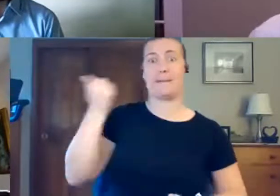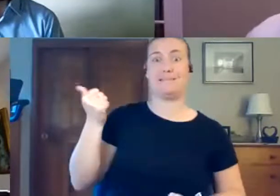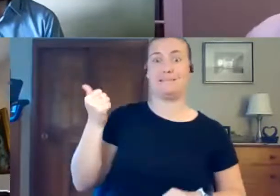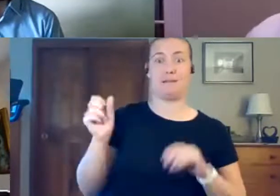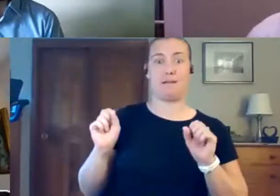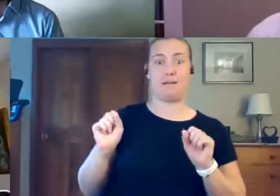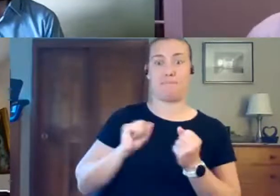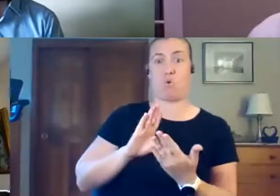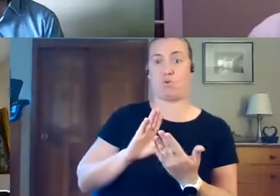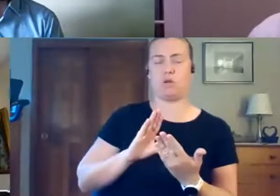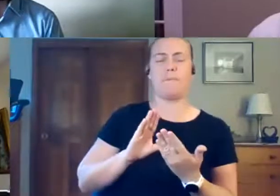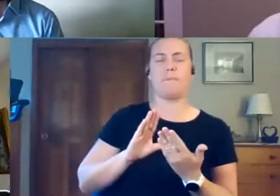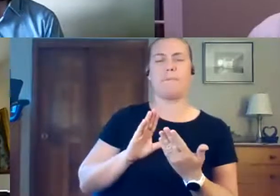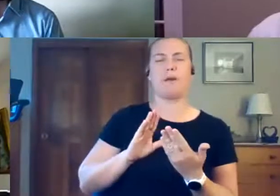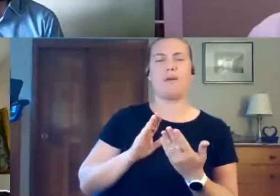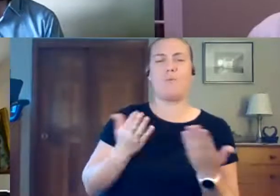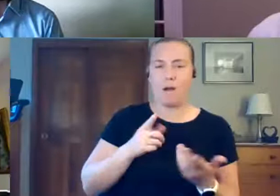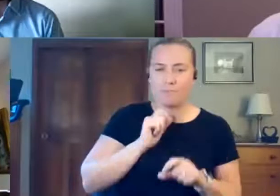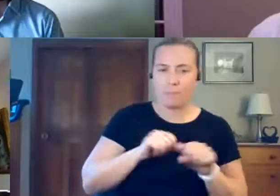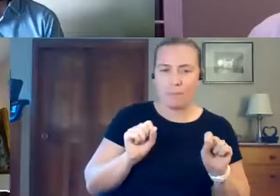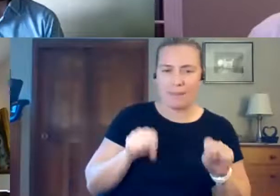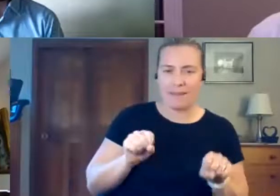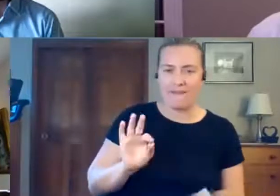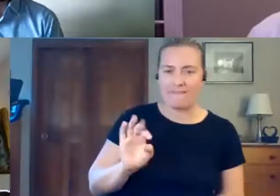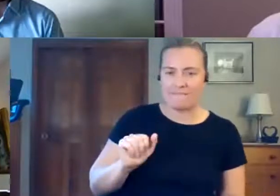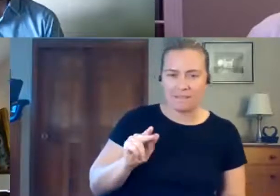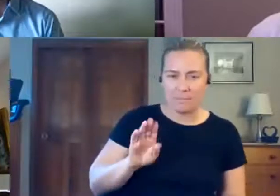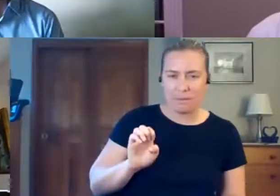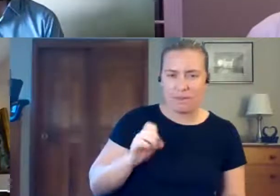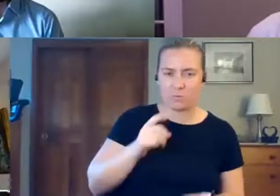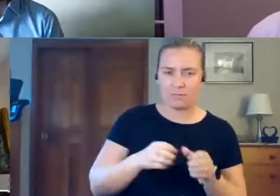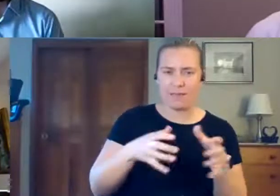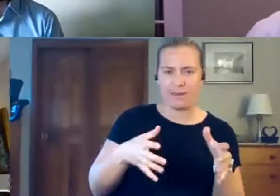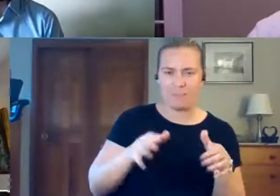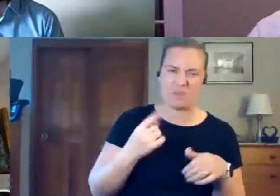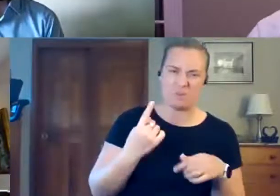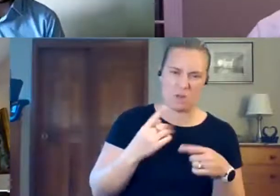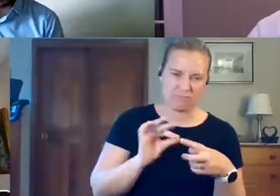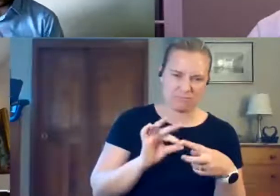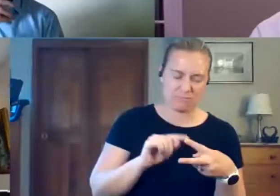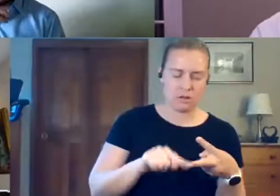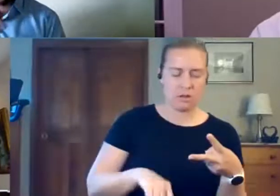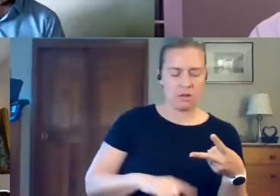for scaling something up. And so that's one thing that I would note. The other thing that I would note is that